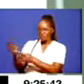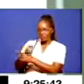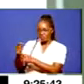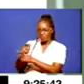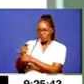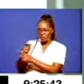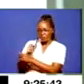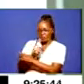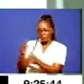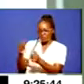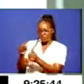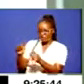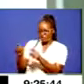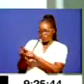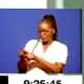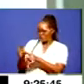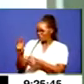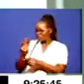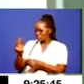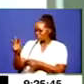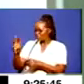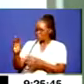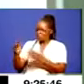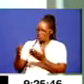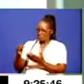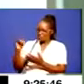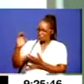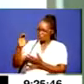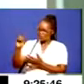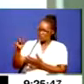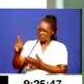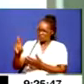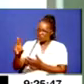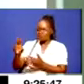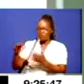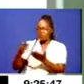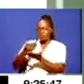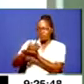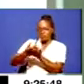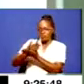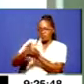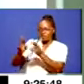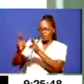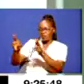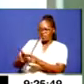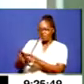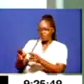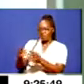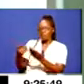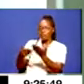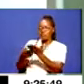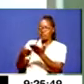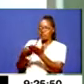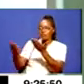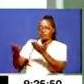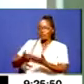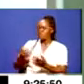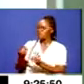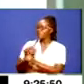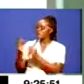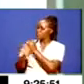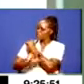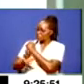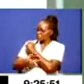a ward or a ICU or a theater. And this is a technology that Gradient has brought to several countries in